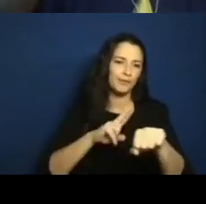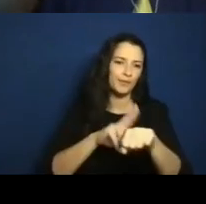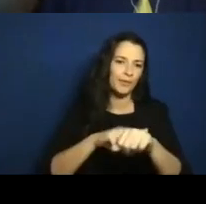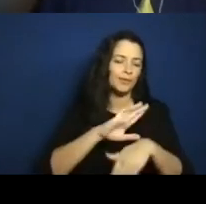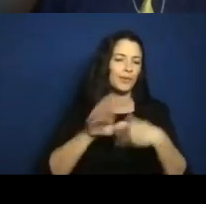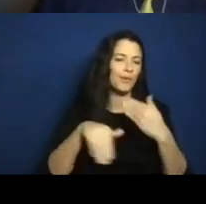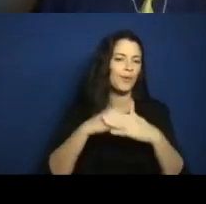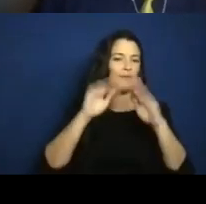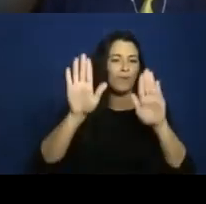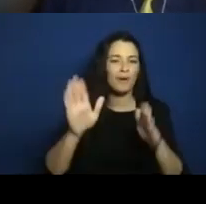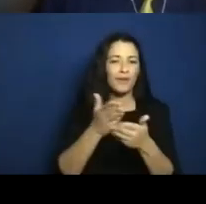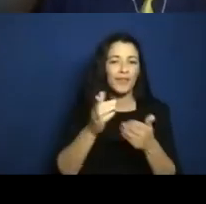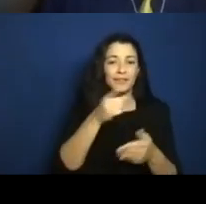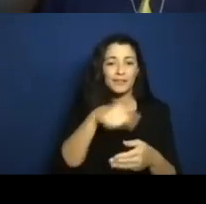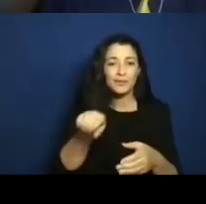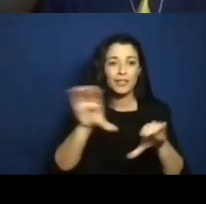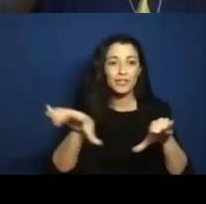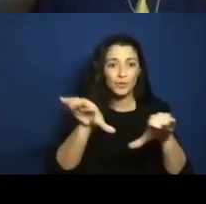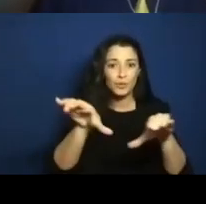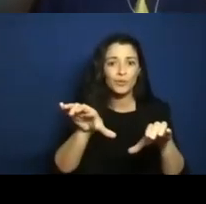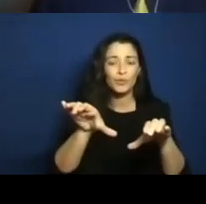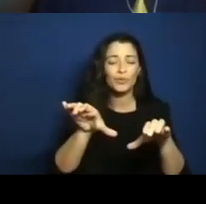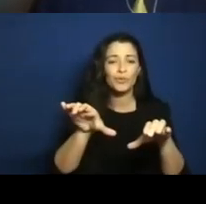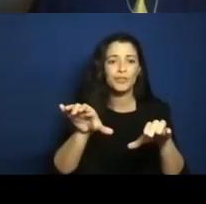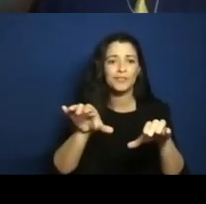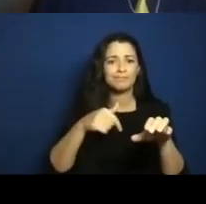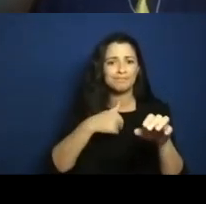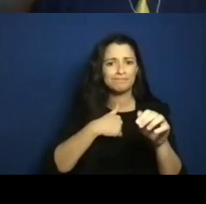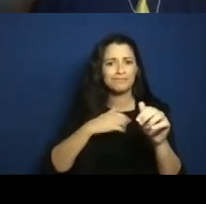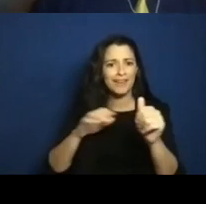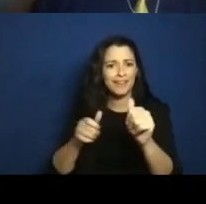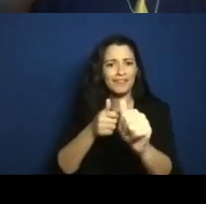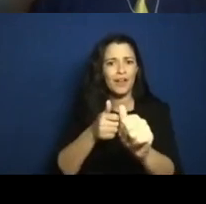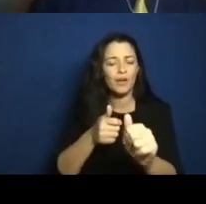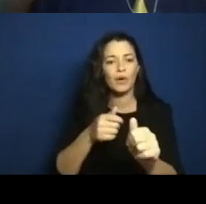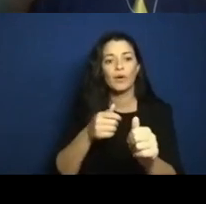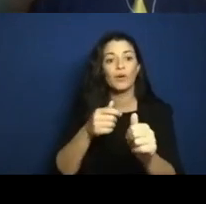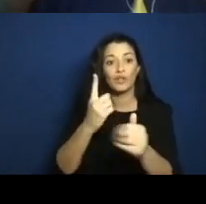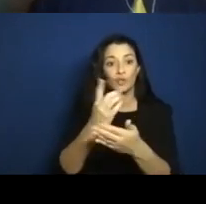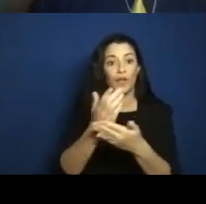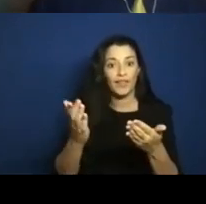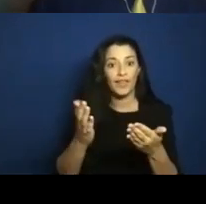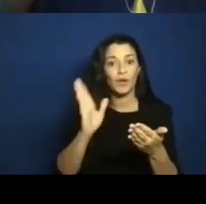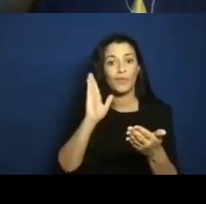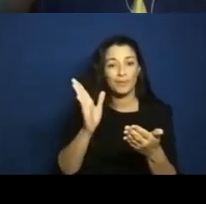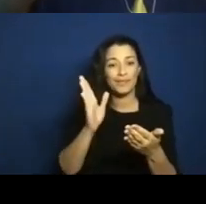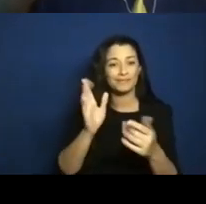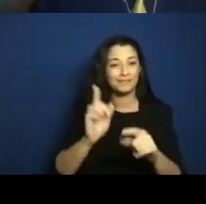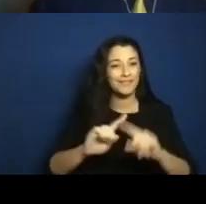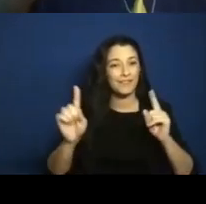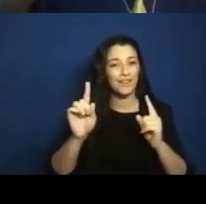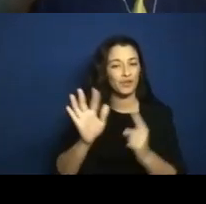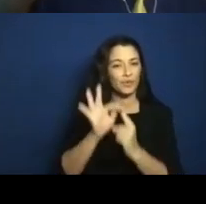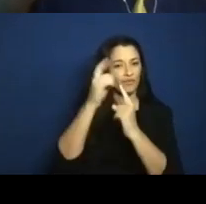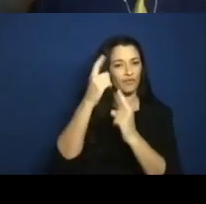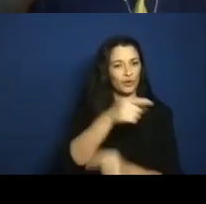wonderful things that you all did, there's an aspect of that that would be different and unique to you. And that's, like you